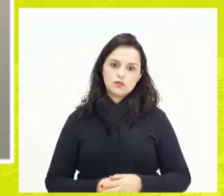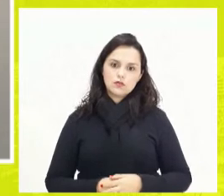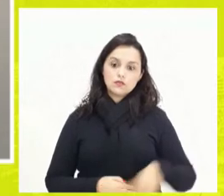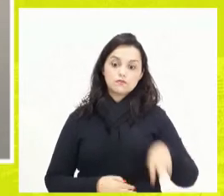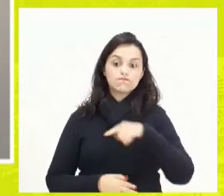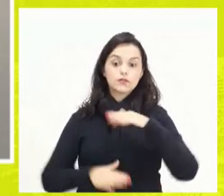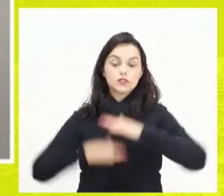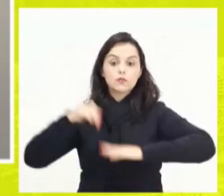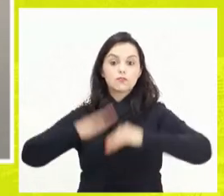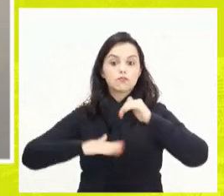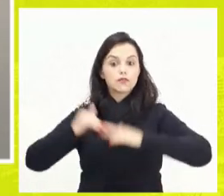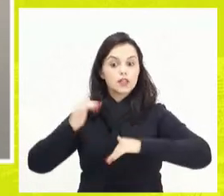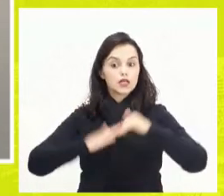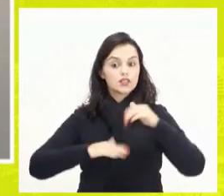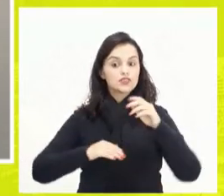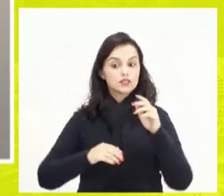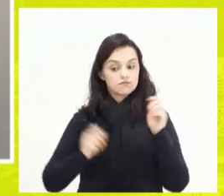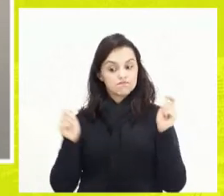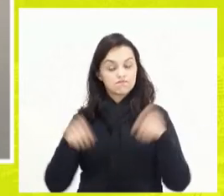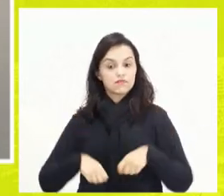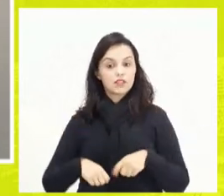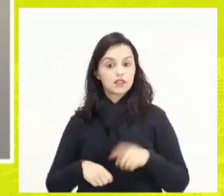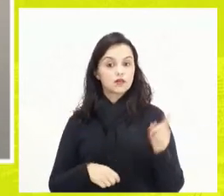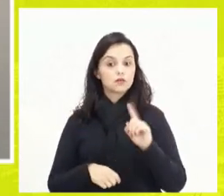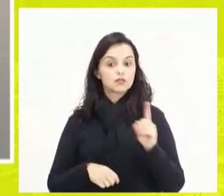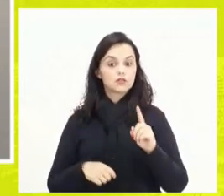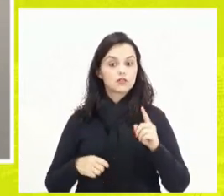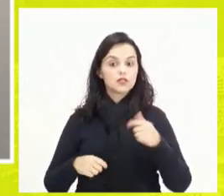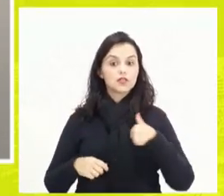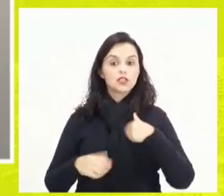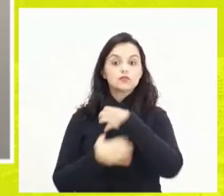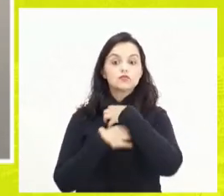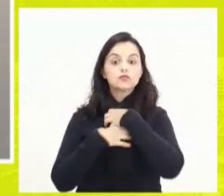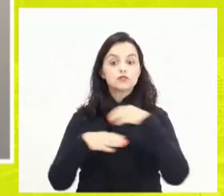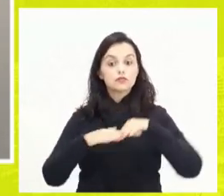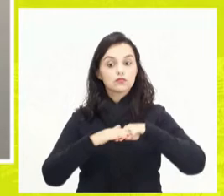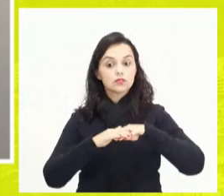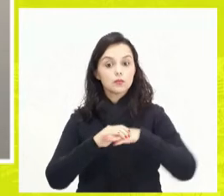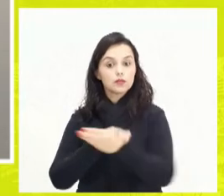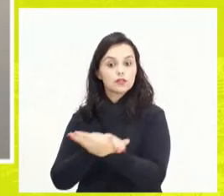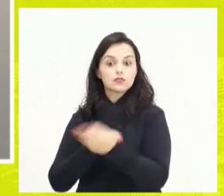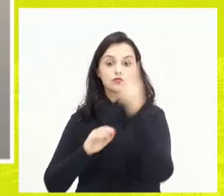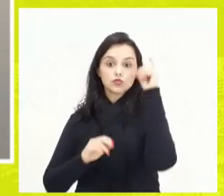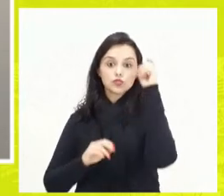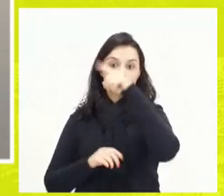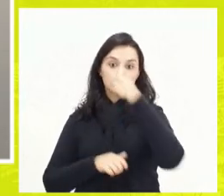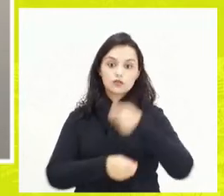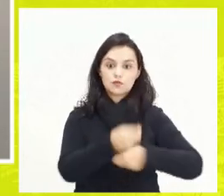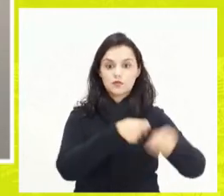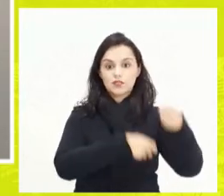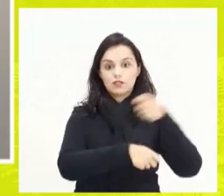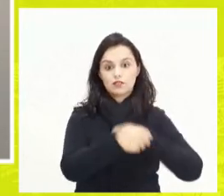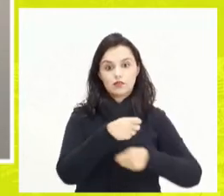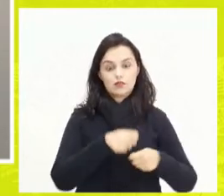ourselves into something more in a safer way we have to adapt to the new realities because